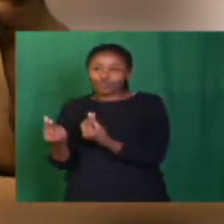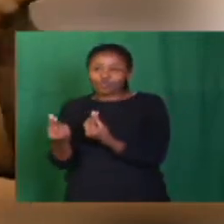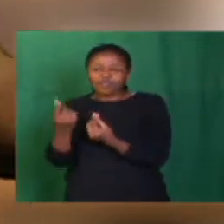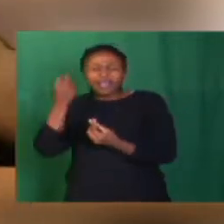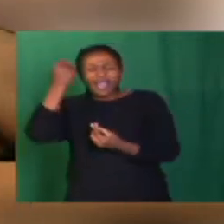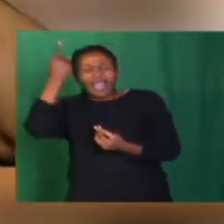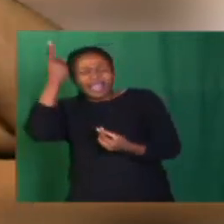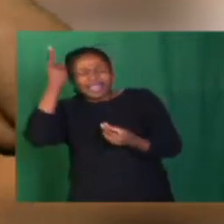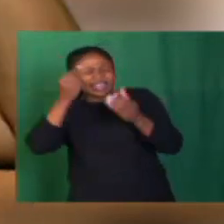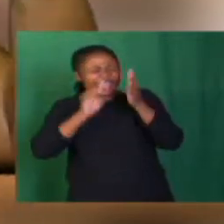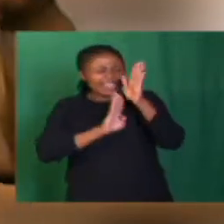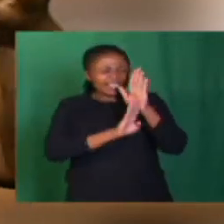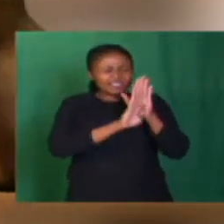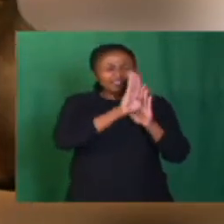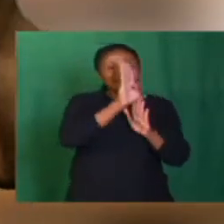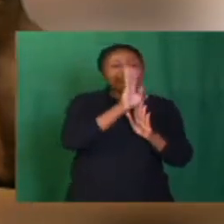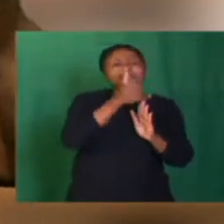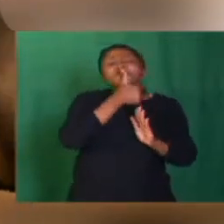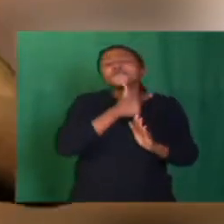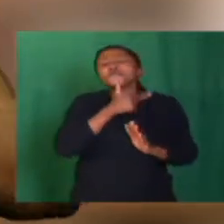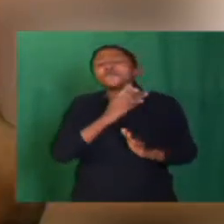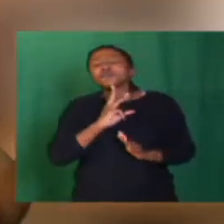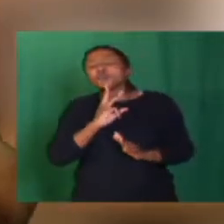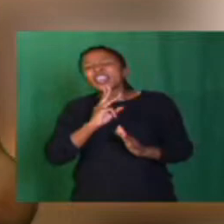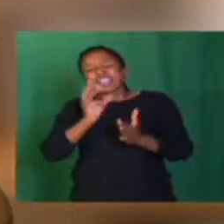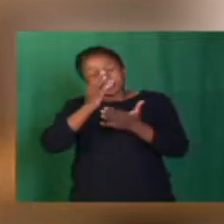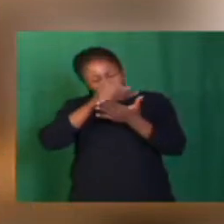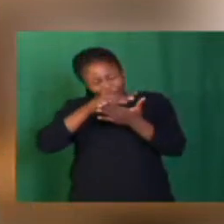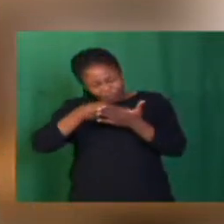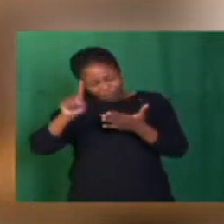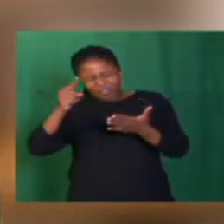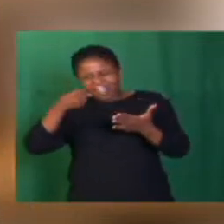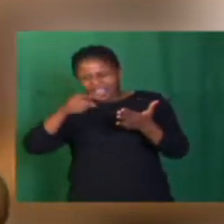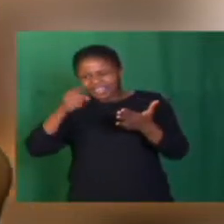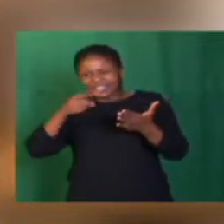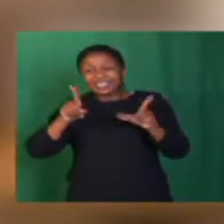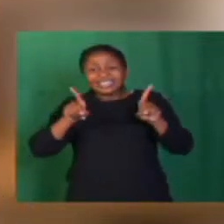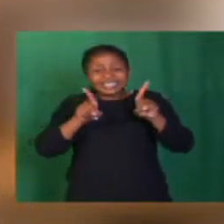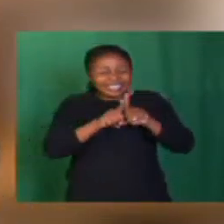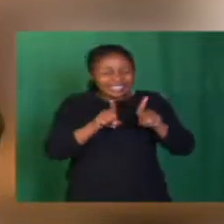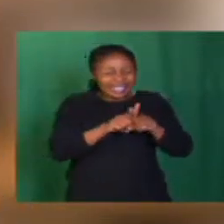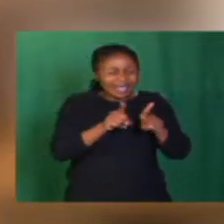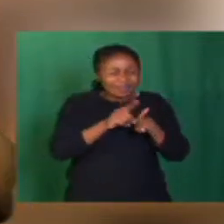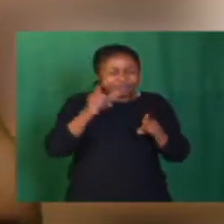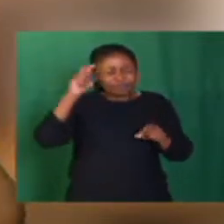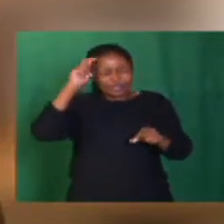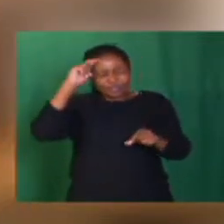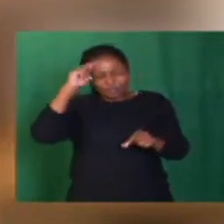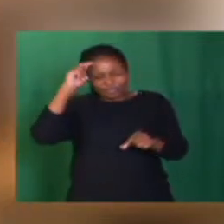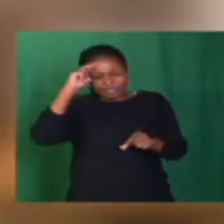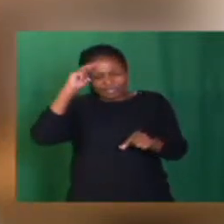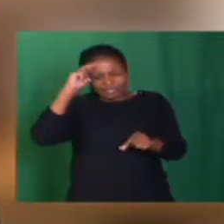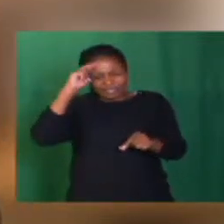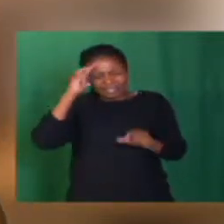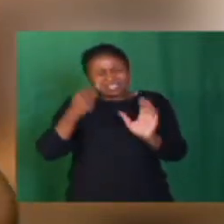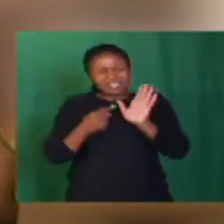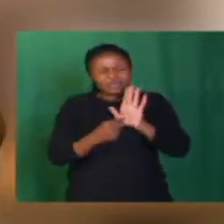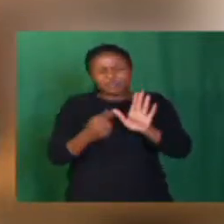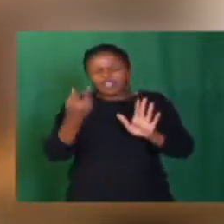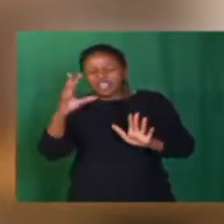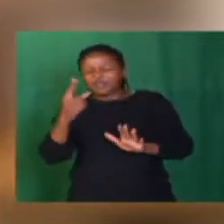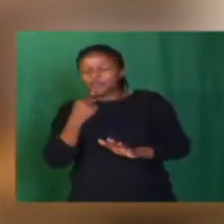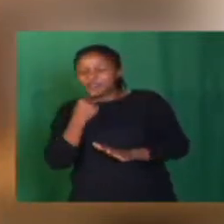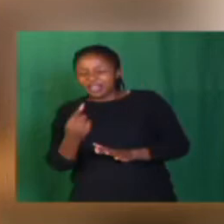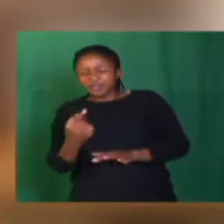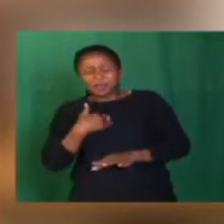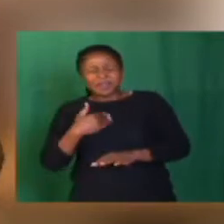ideas. We develop our thoughts. Like I said, maybe you will say, I do not like this. Why don't you like it?